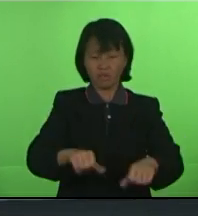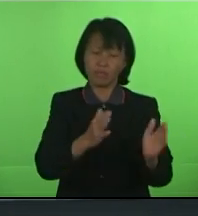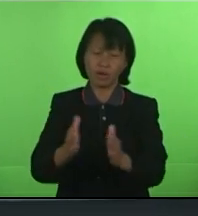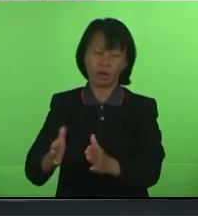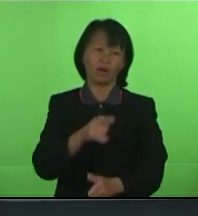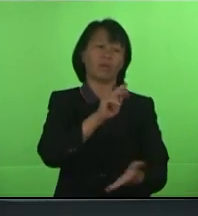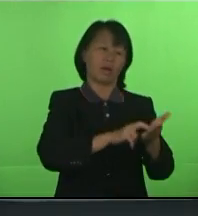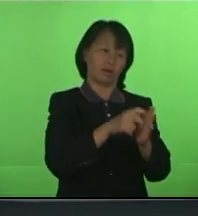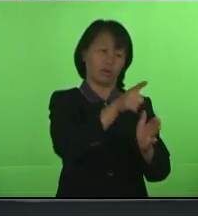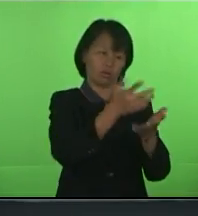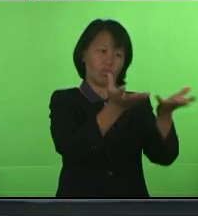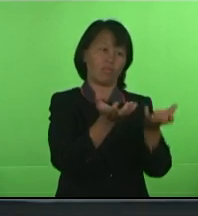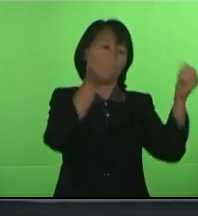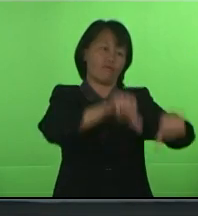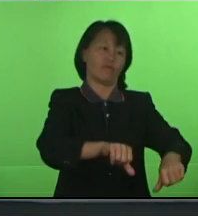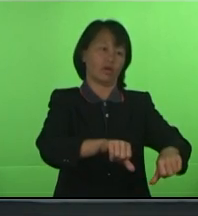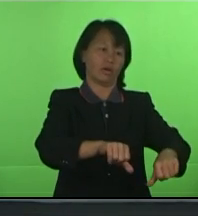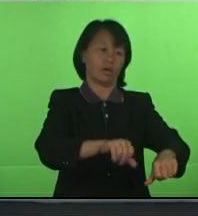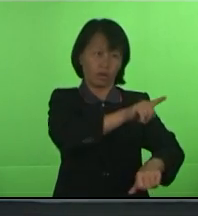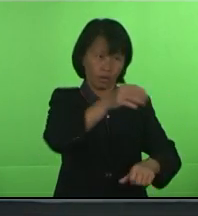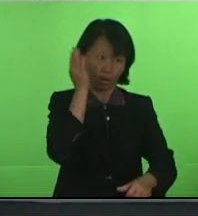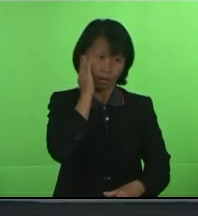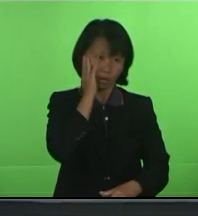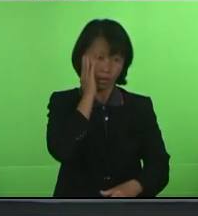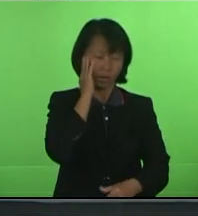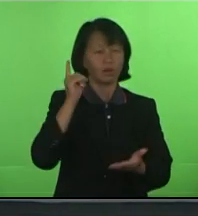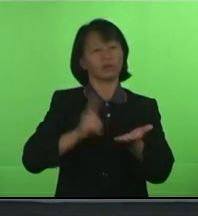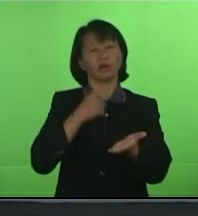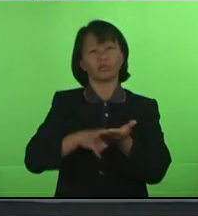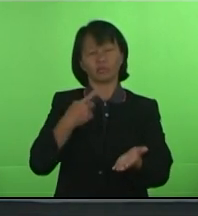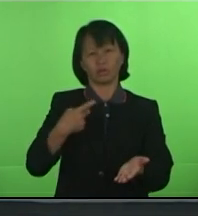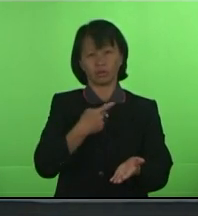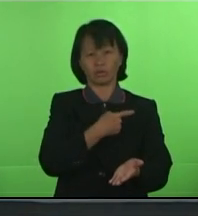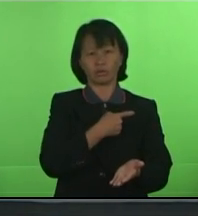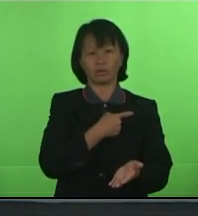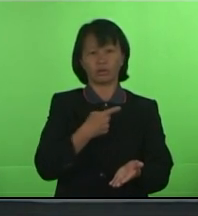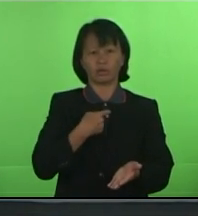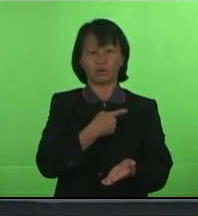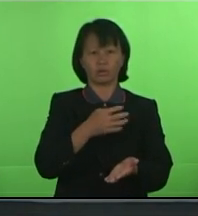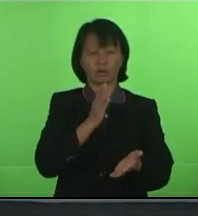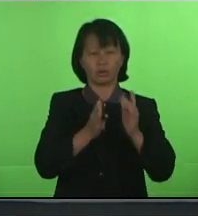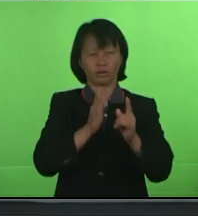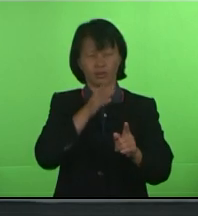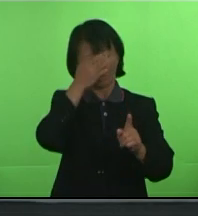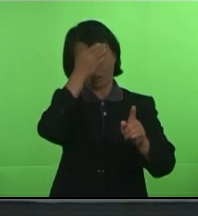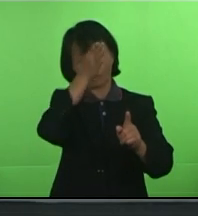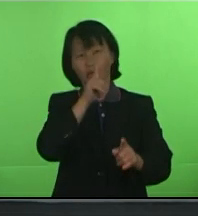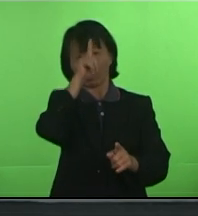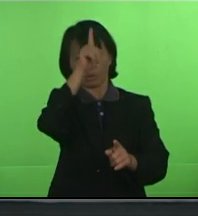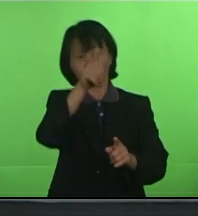to fail. We know that all too well. All right? Sometimes we go into something without really going into all